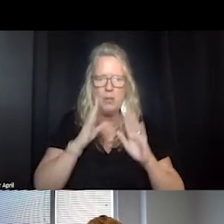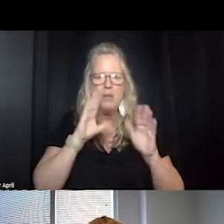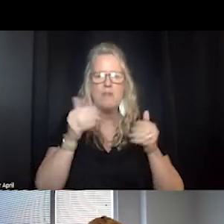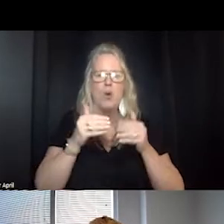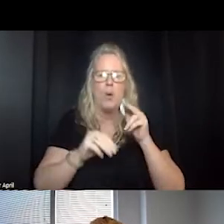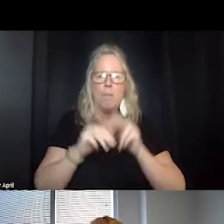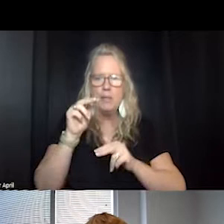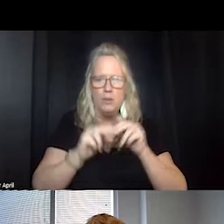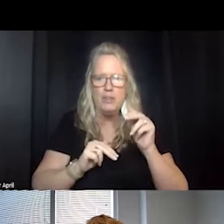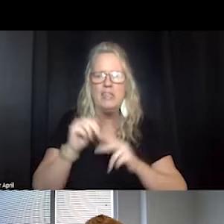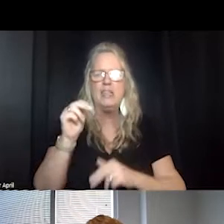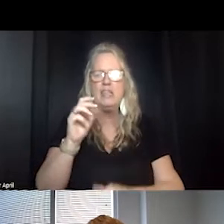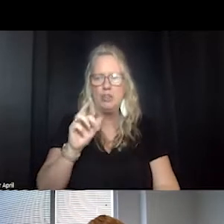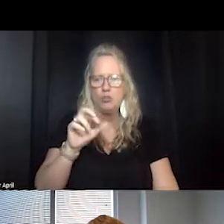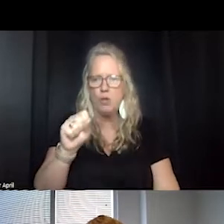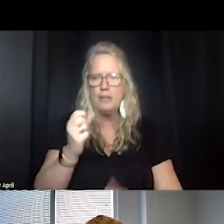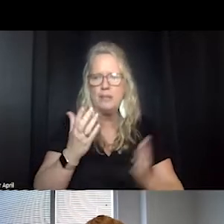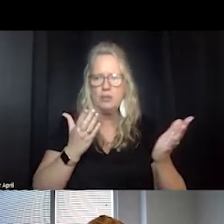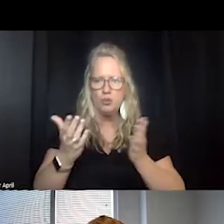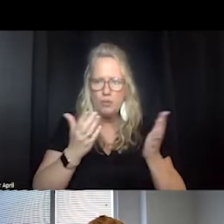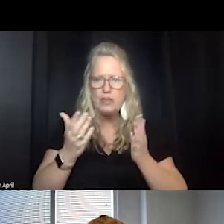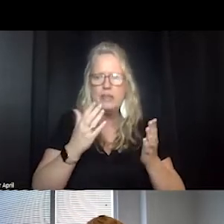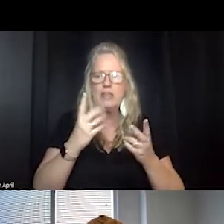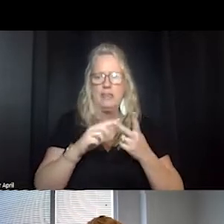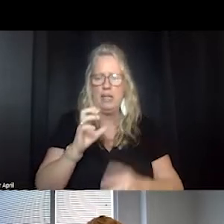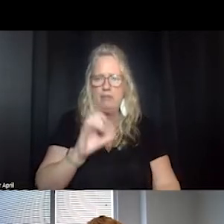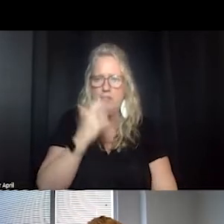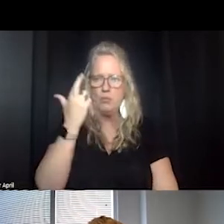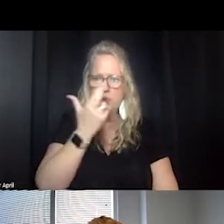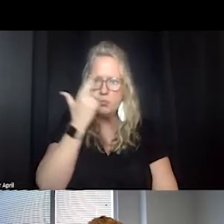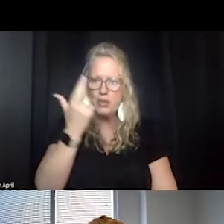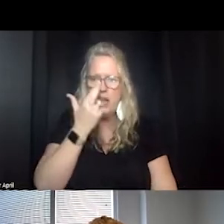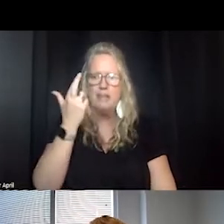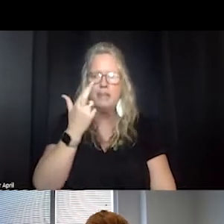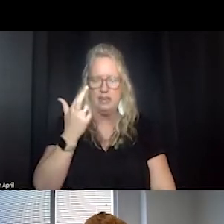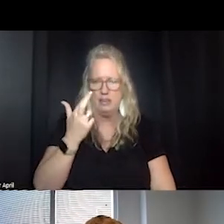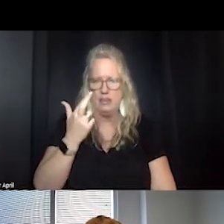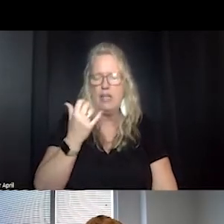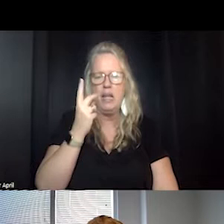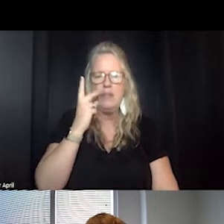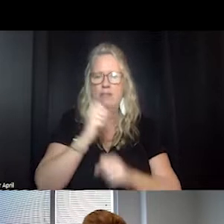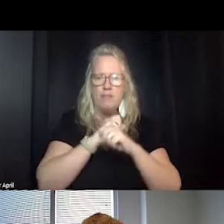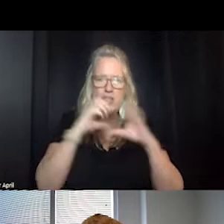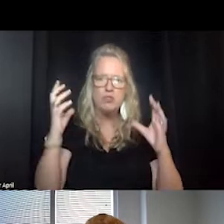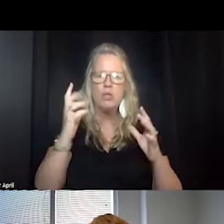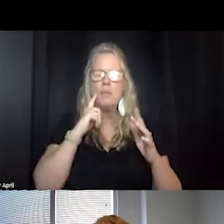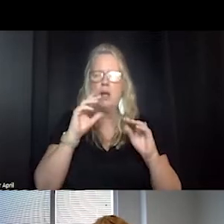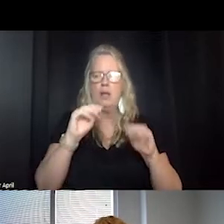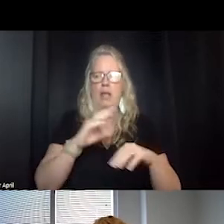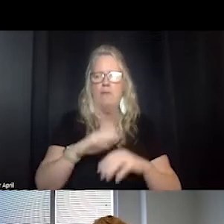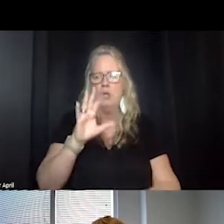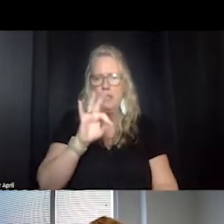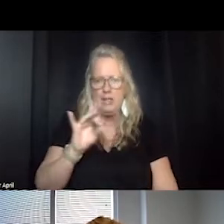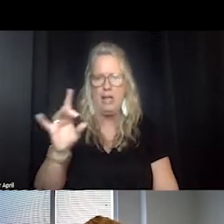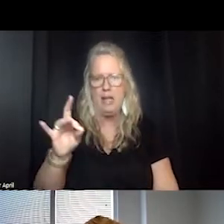building out crisis services and realizing the vision, delivering on the vision of